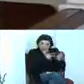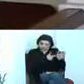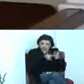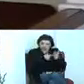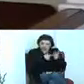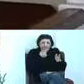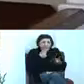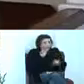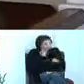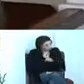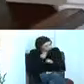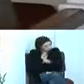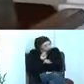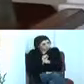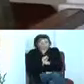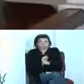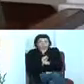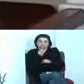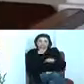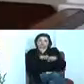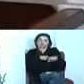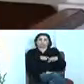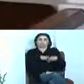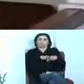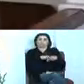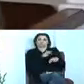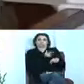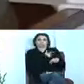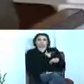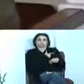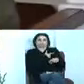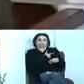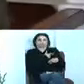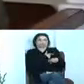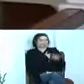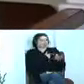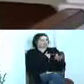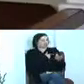Don't just sit there with faith. I got faith. God's going to give me some water in a